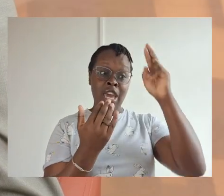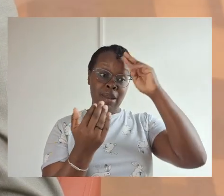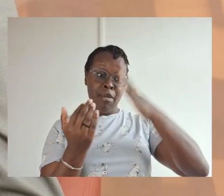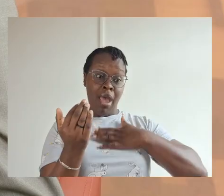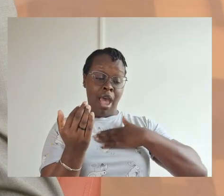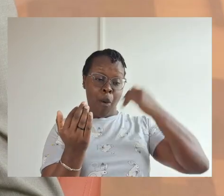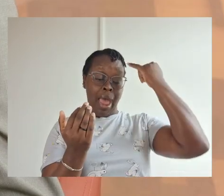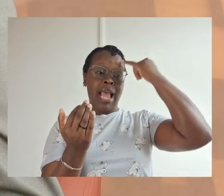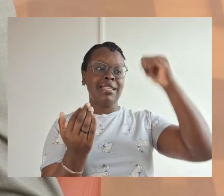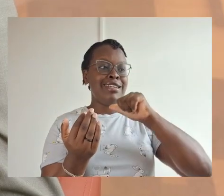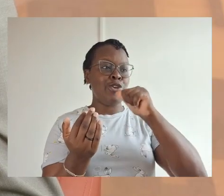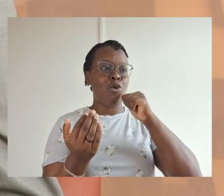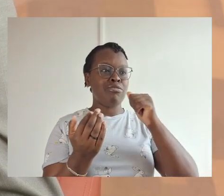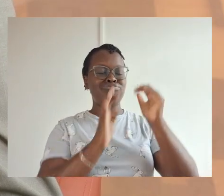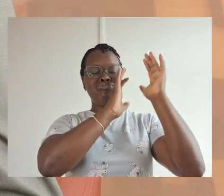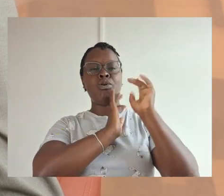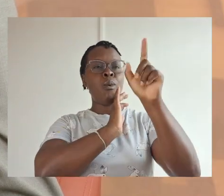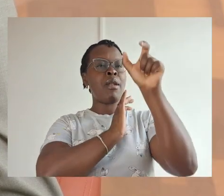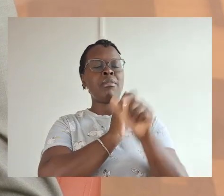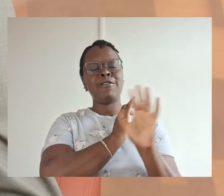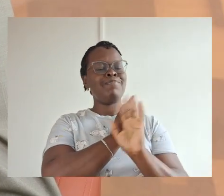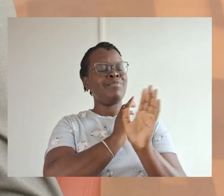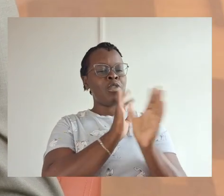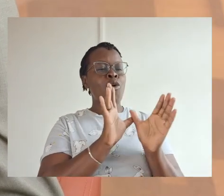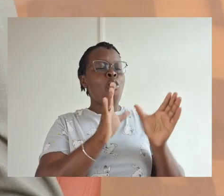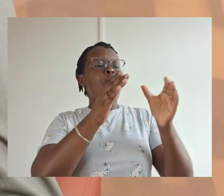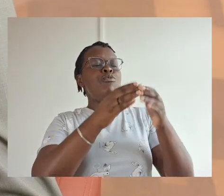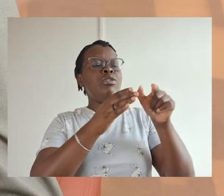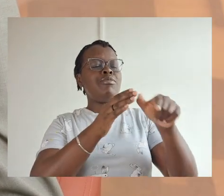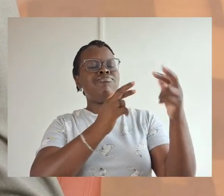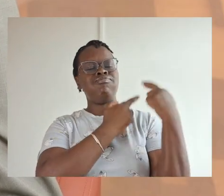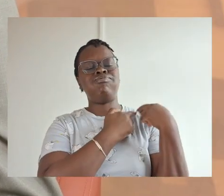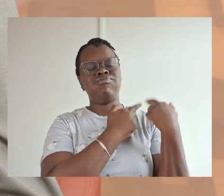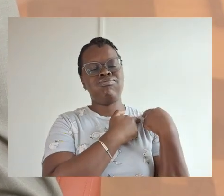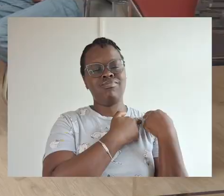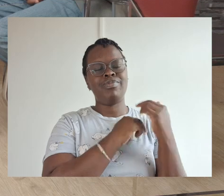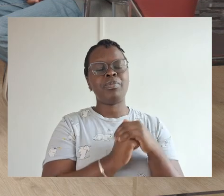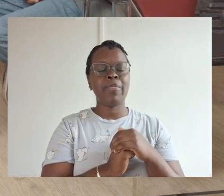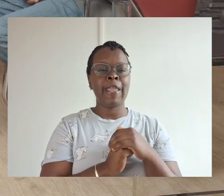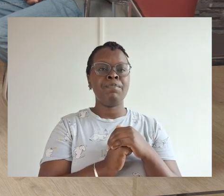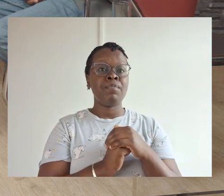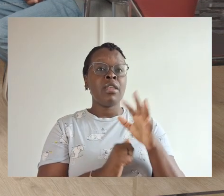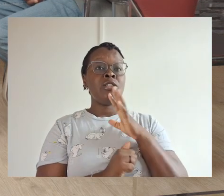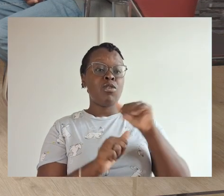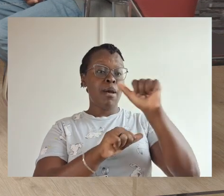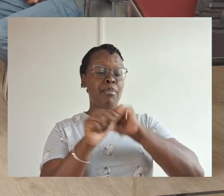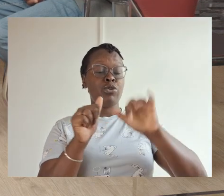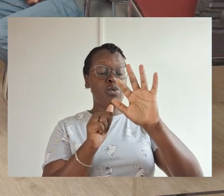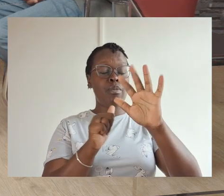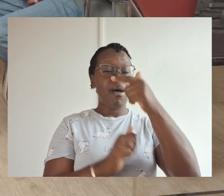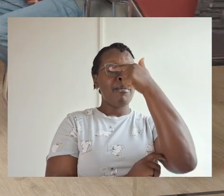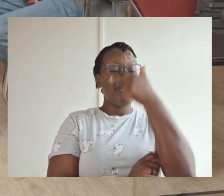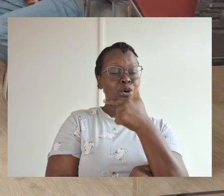is agency. There's no bureaucracy. There's no this, wait, and that. We are at the center. Abdinoor, let's talk a bit about